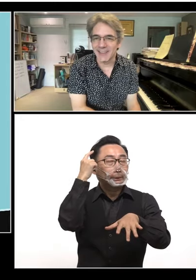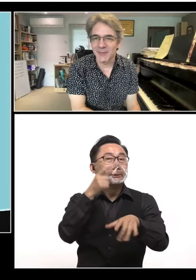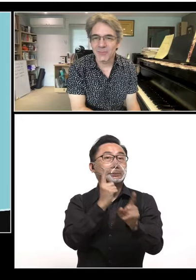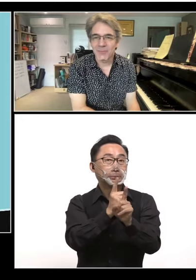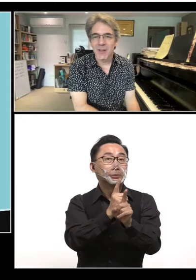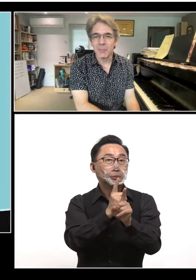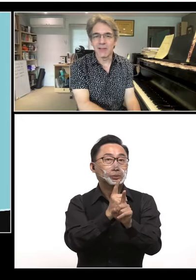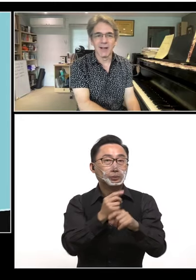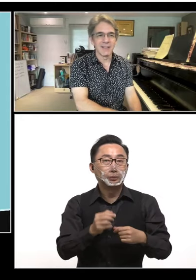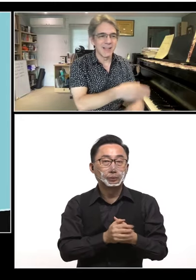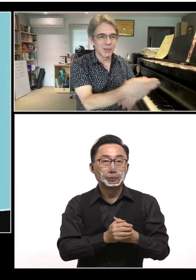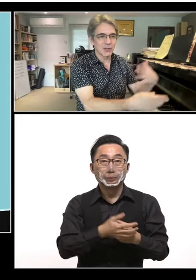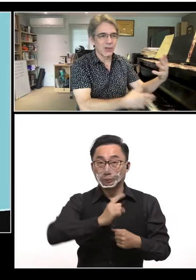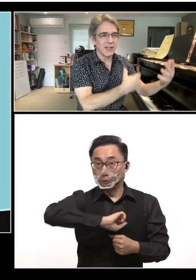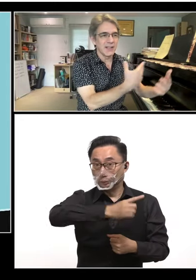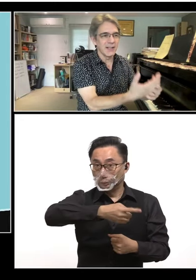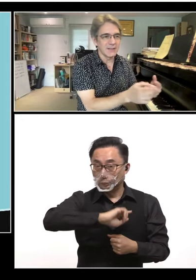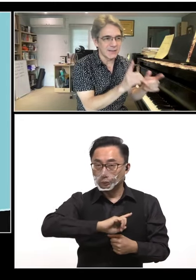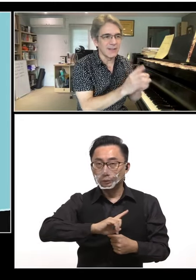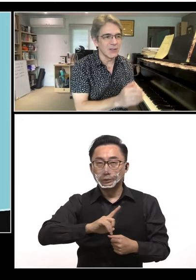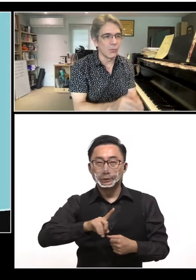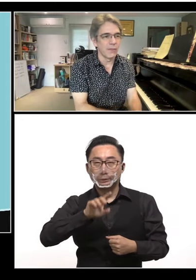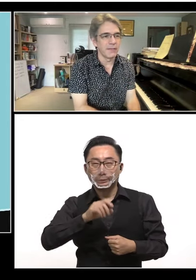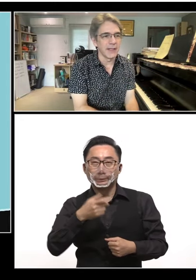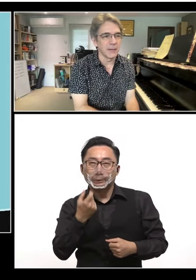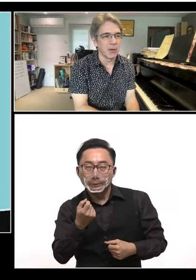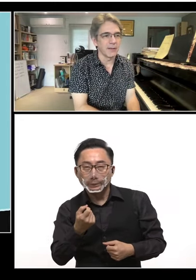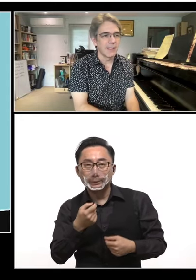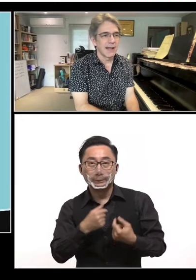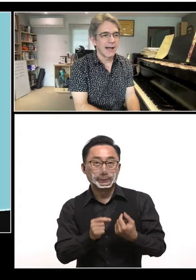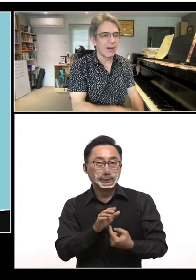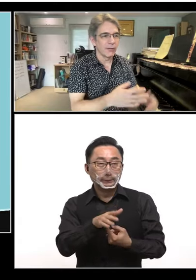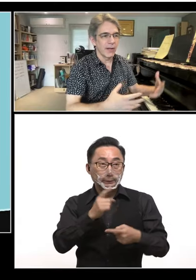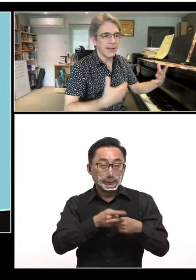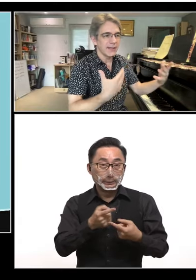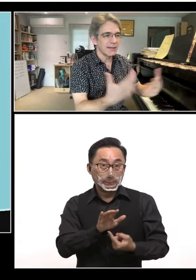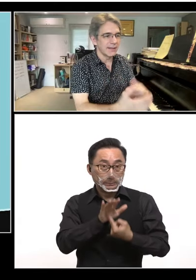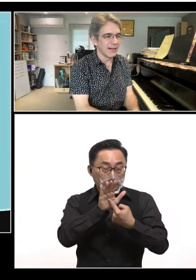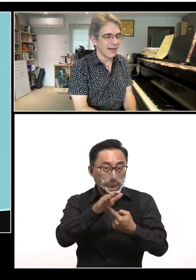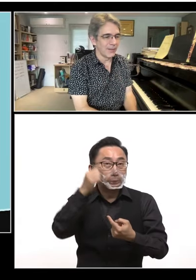actually is, because demonstrating is one thing, but